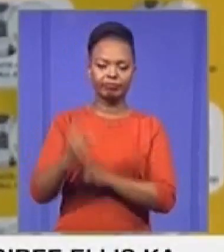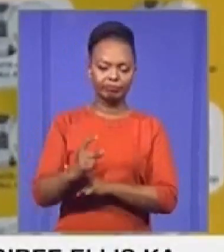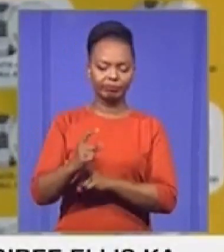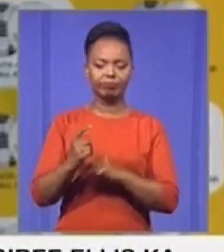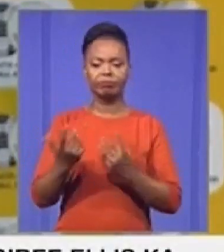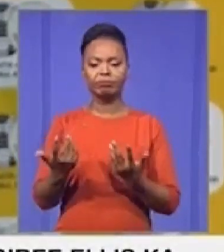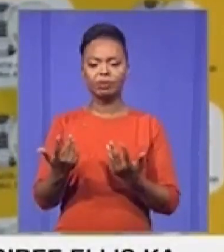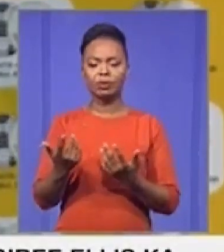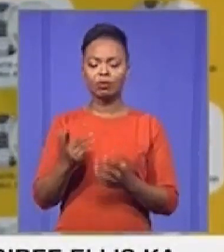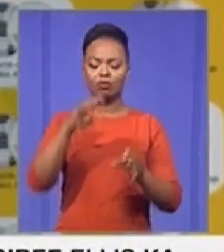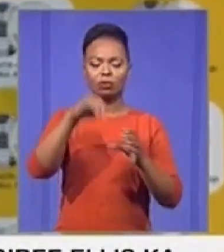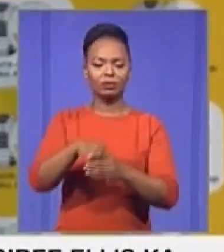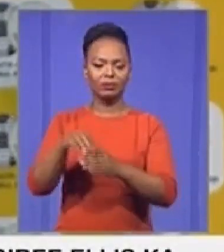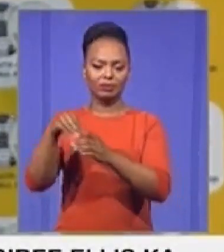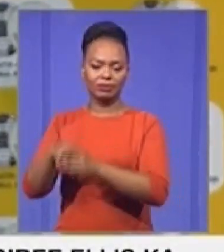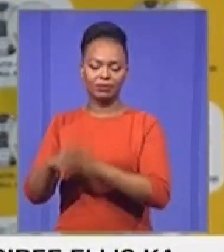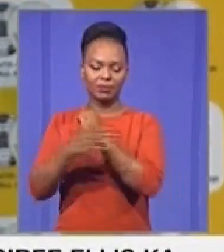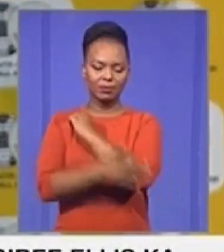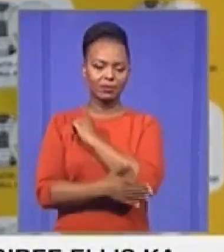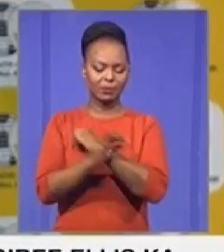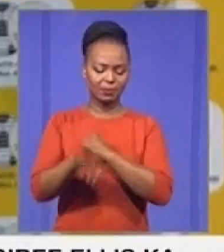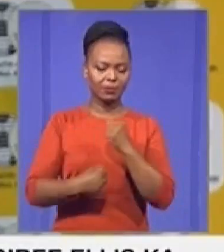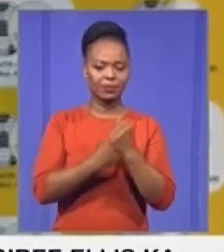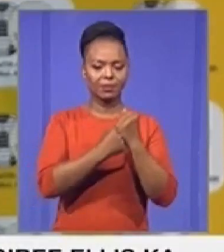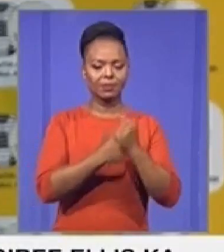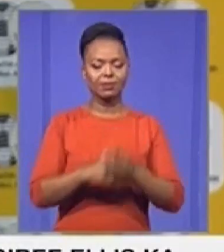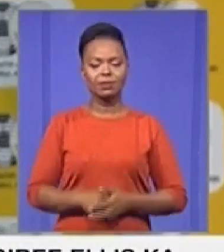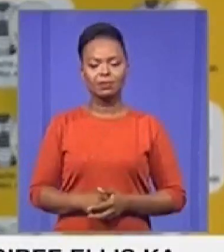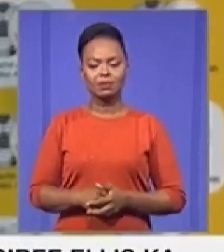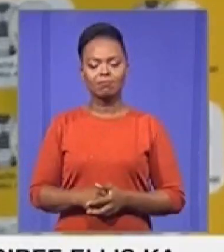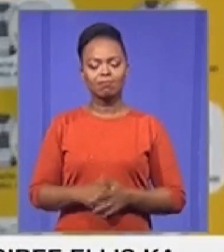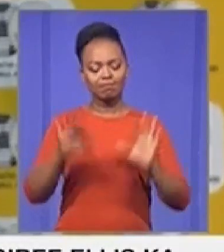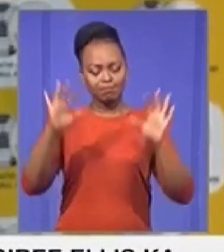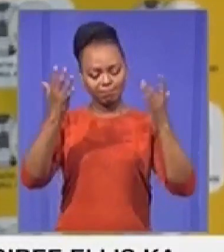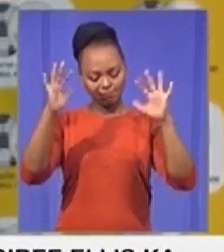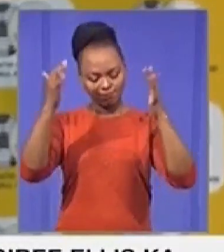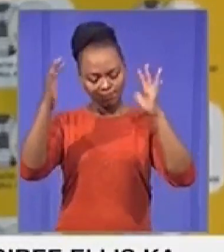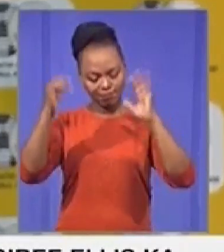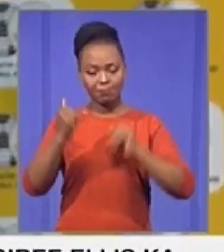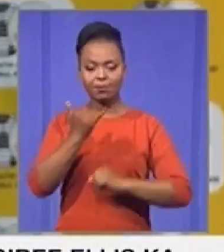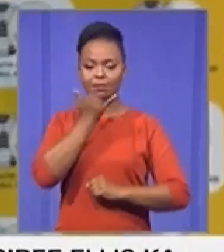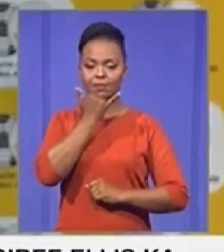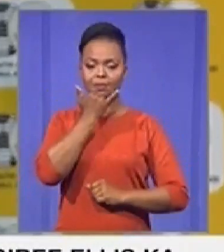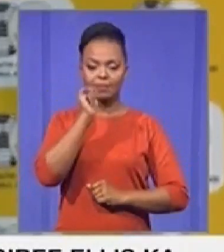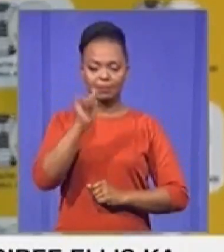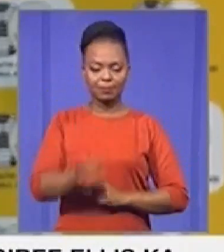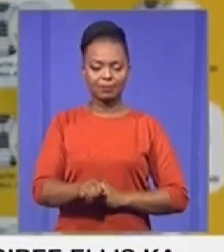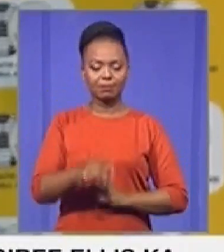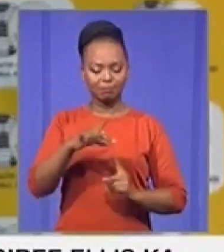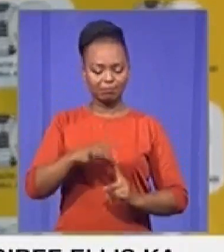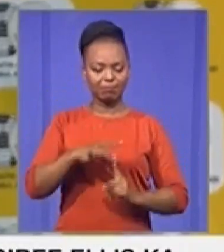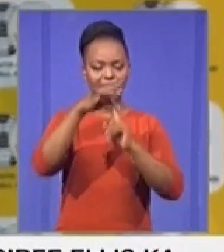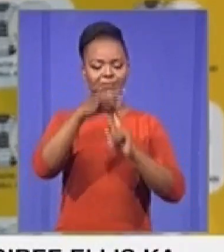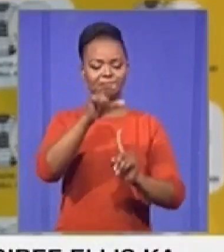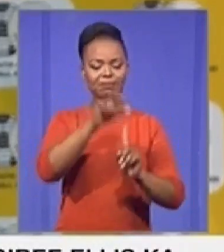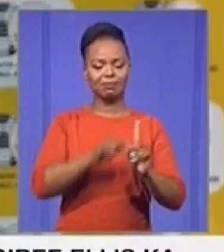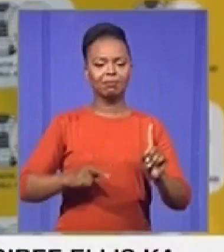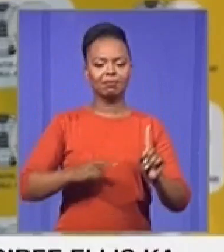a huge contribution to the country. And so we must congratulate and very happy that you are a recipient